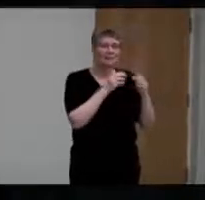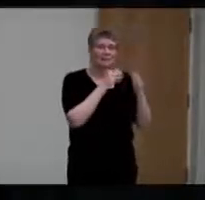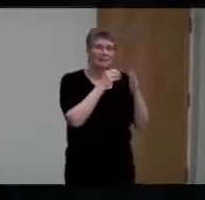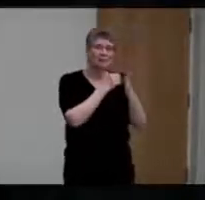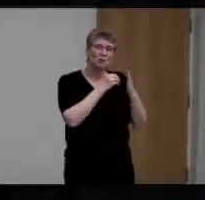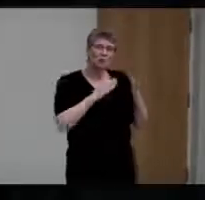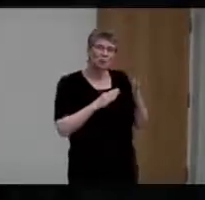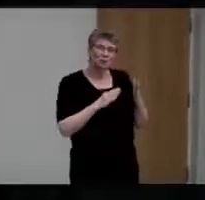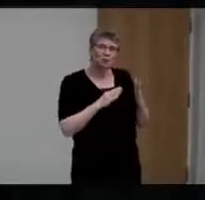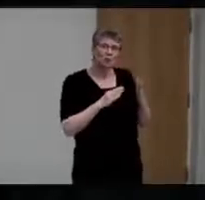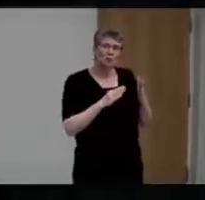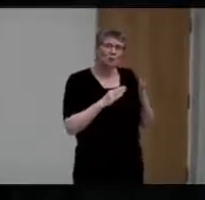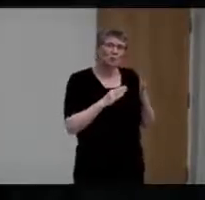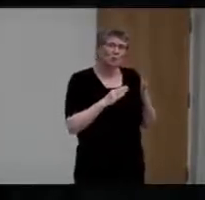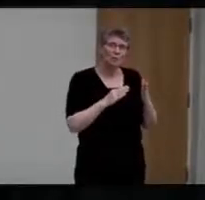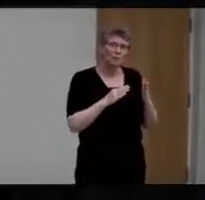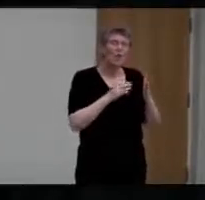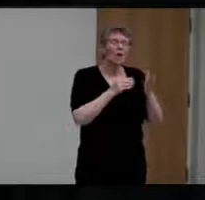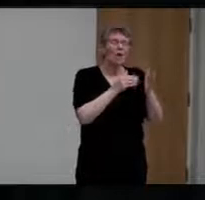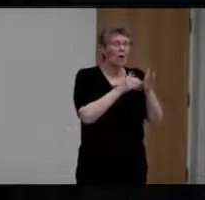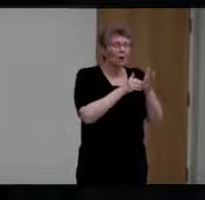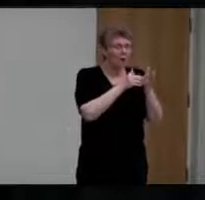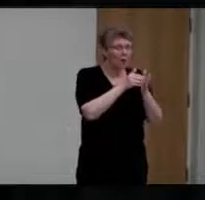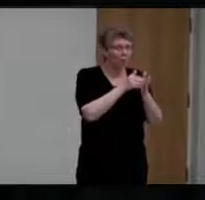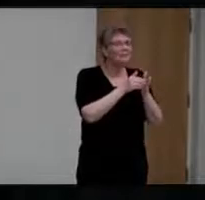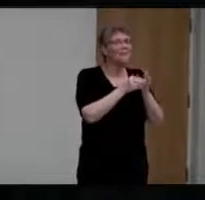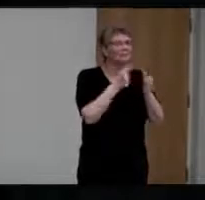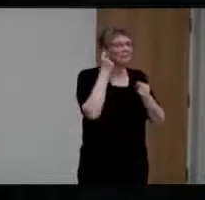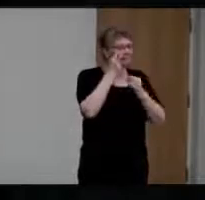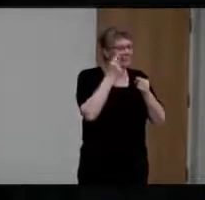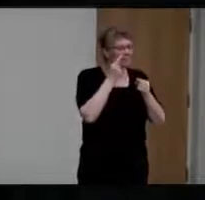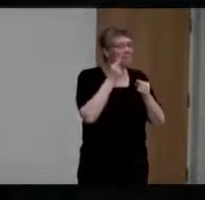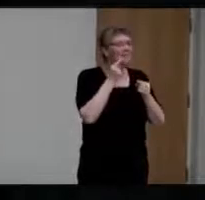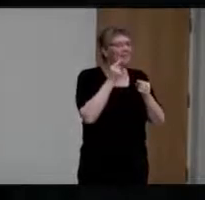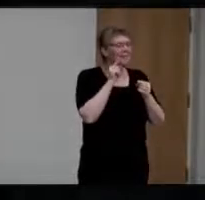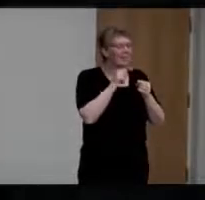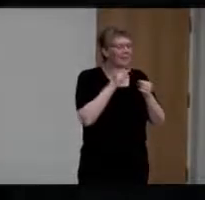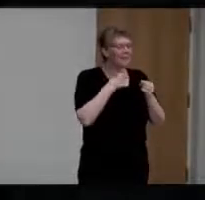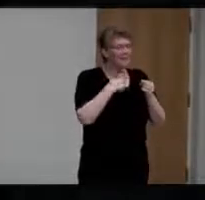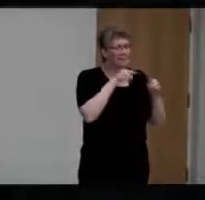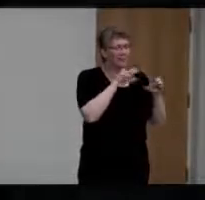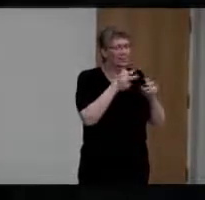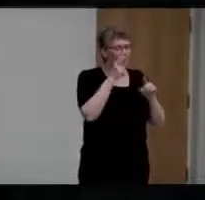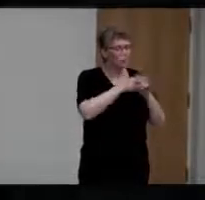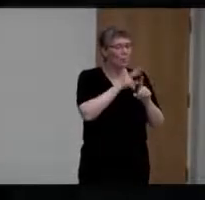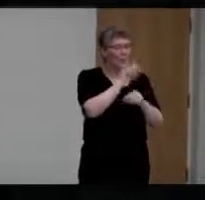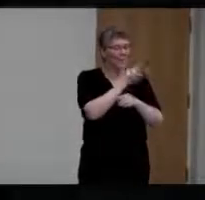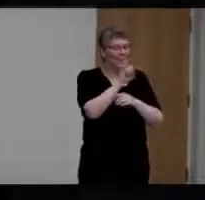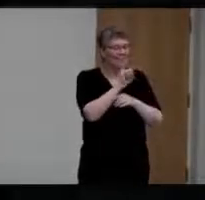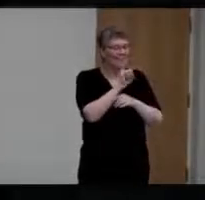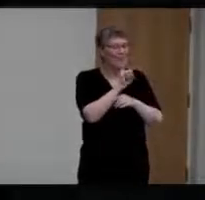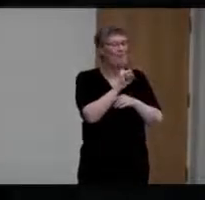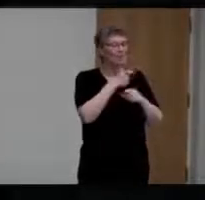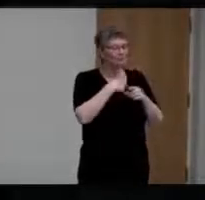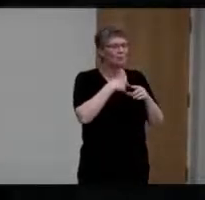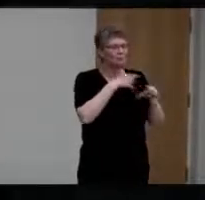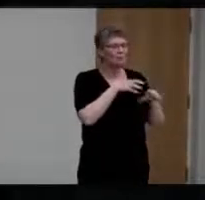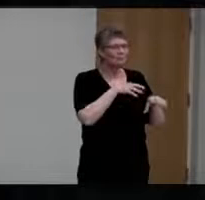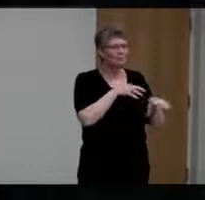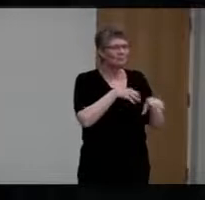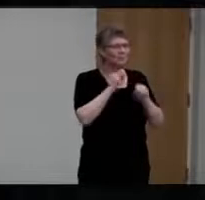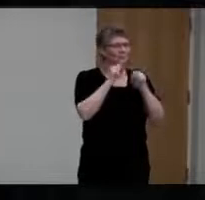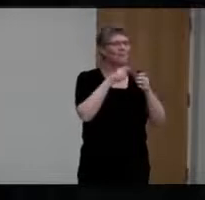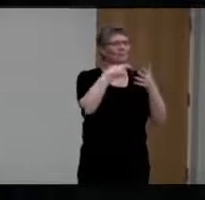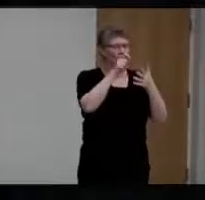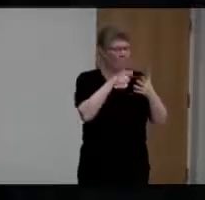grading, AI tools to take over my grading work, that we'd learn from previous good answers and run their answers